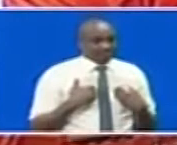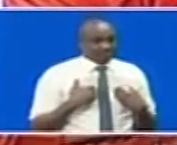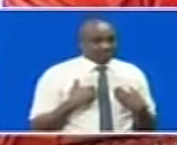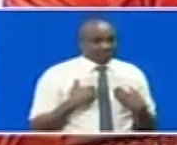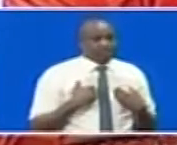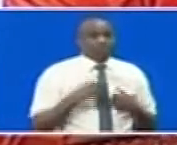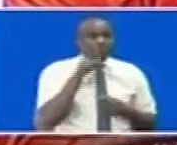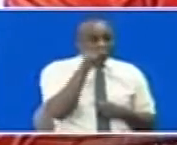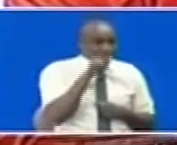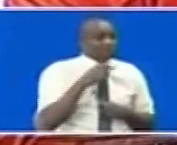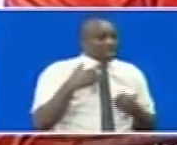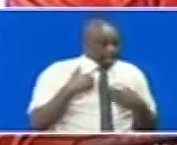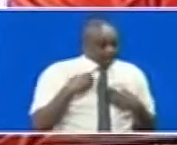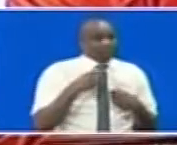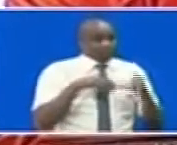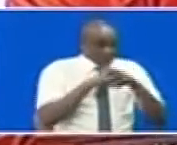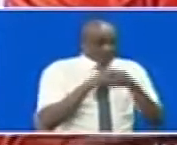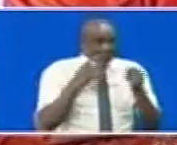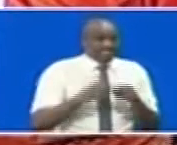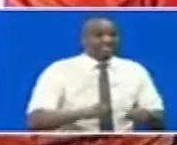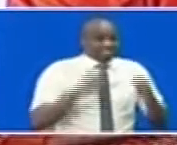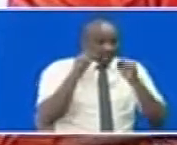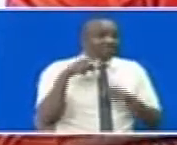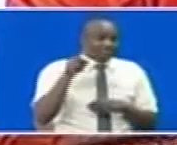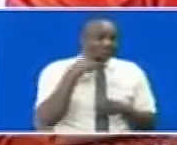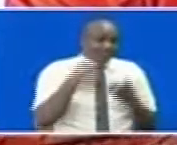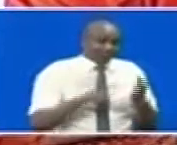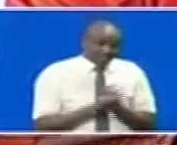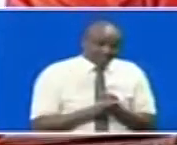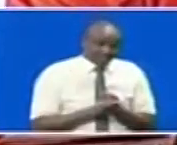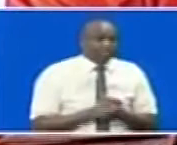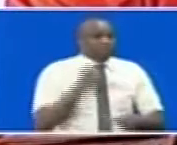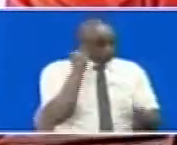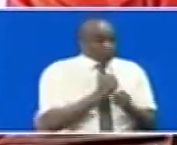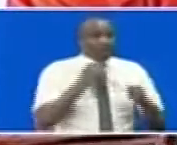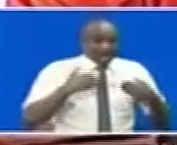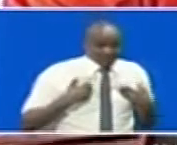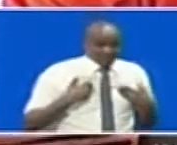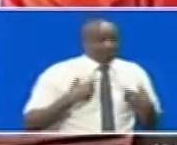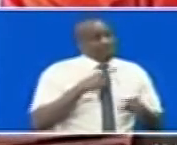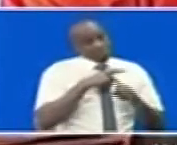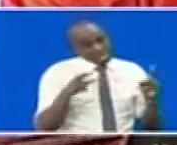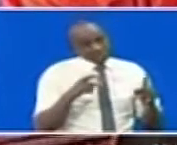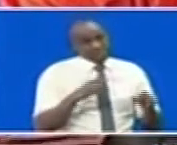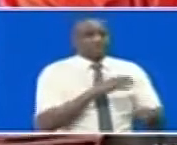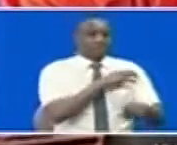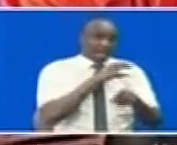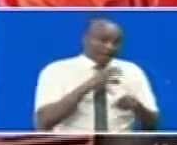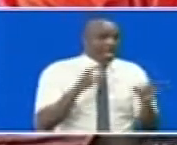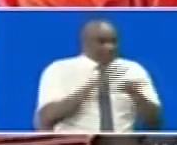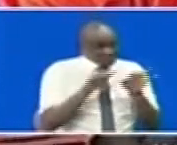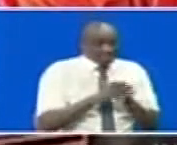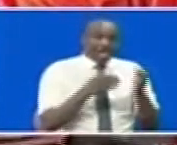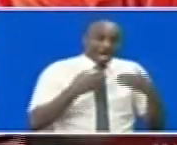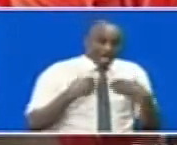And therefore we have a commission and a chairman who is saying, I have a job, but I do not have the tools that I